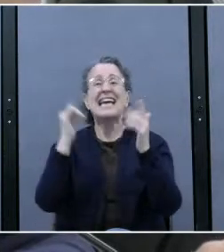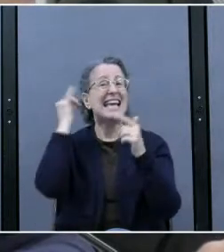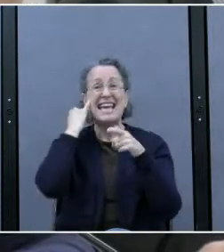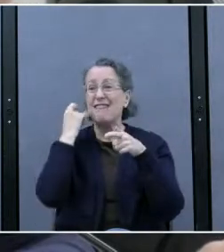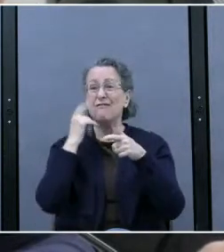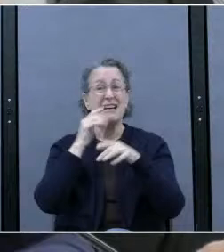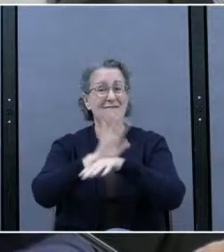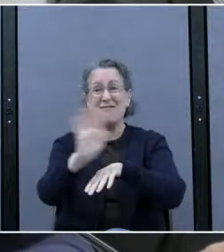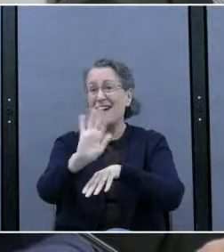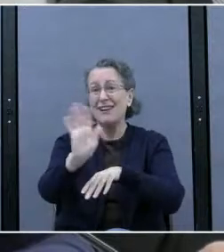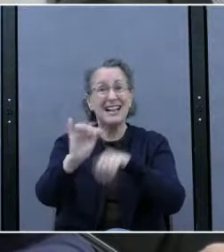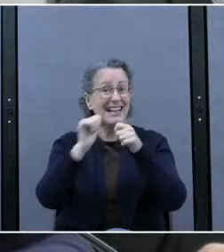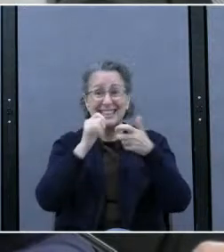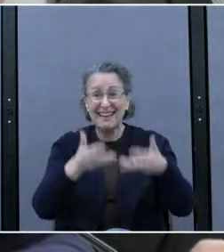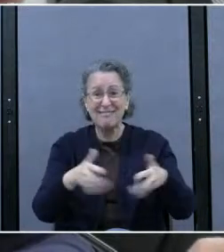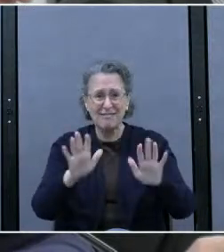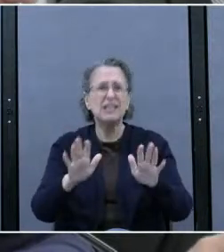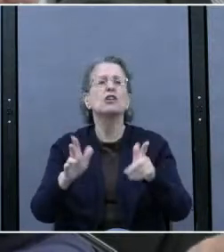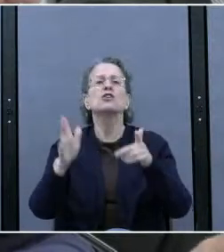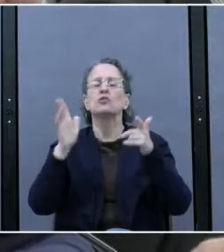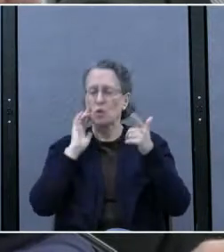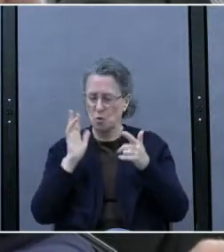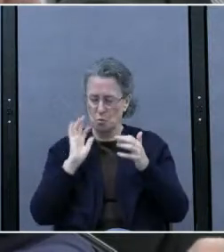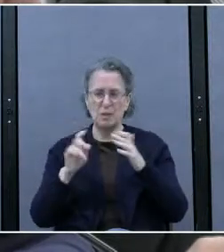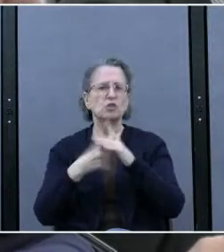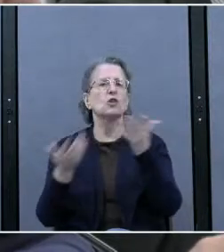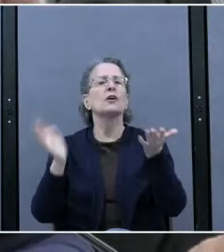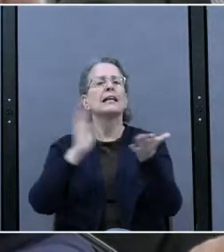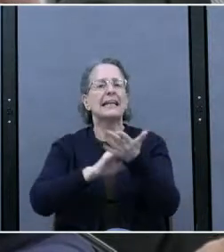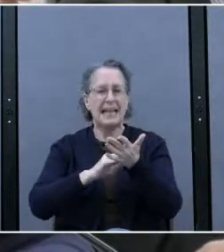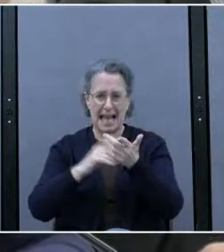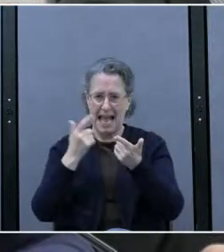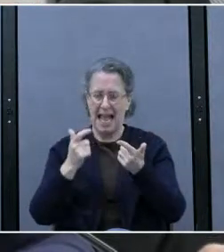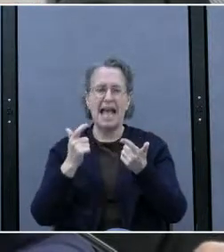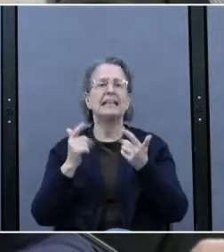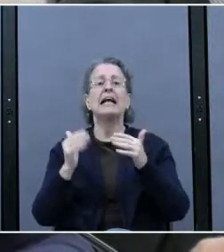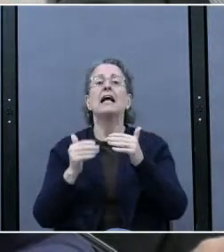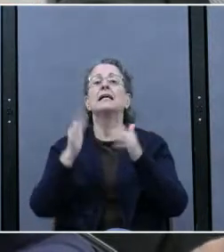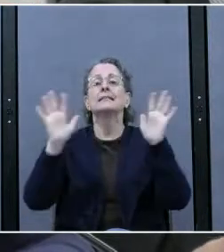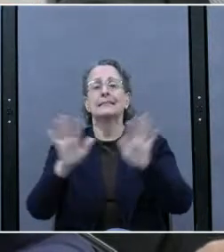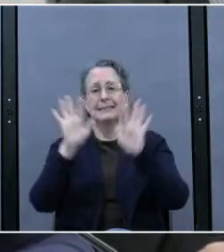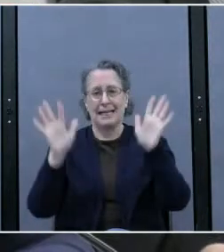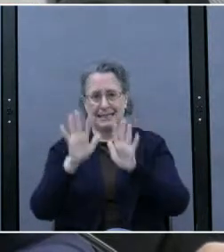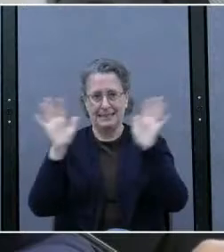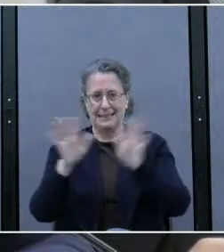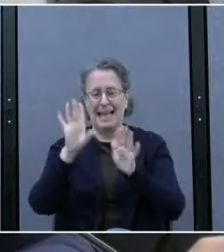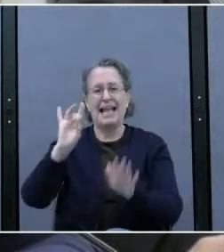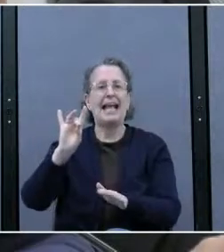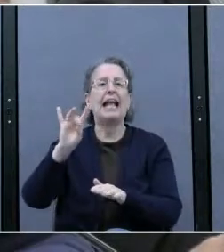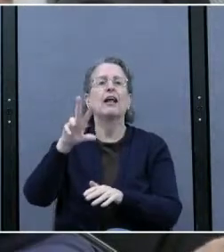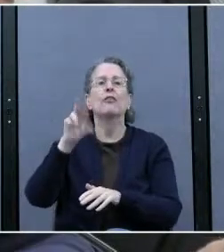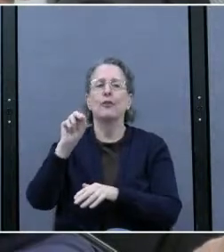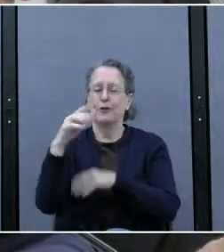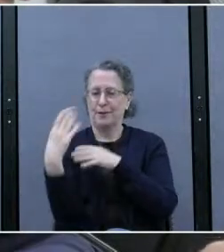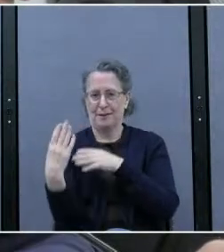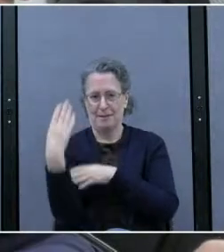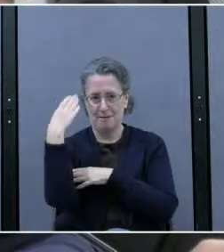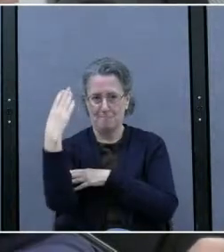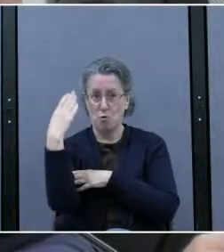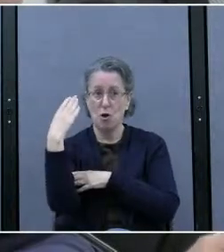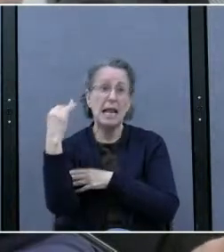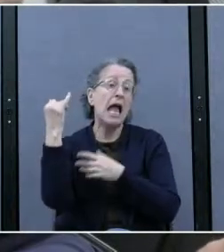moved to March 23rd, 2025 at 8:30 a.m. unless the body votes to continue past 5